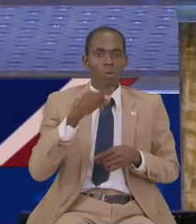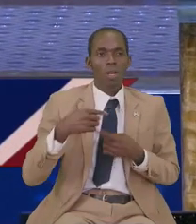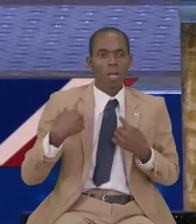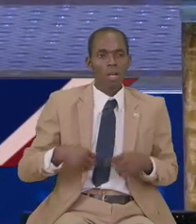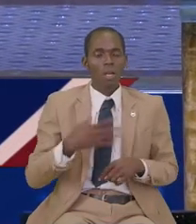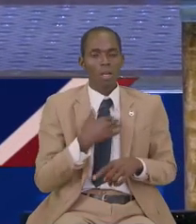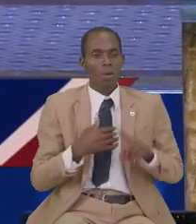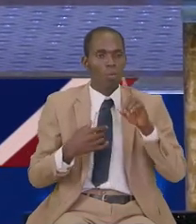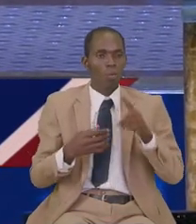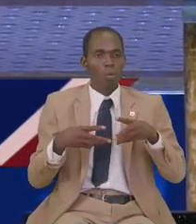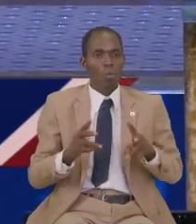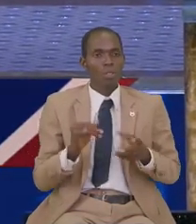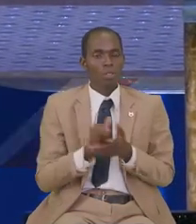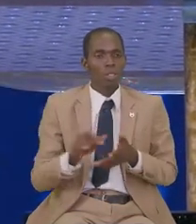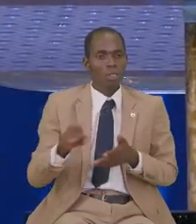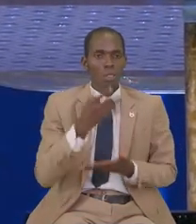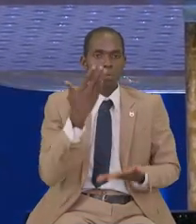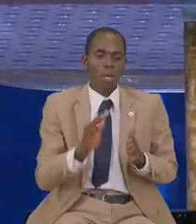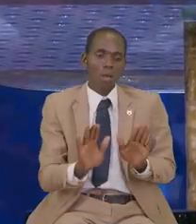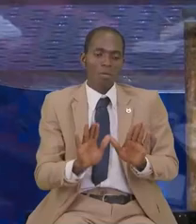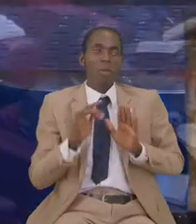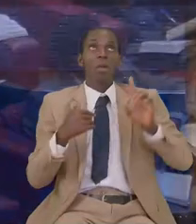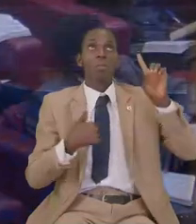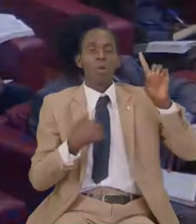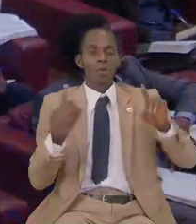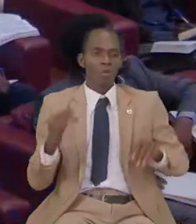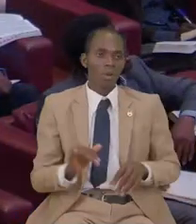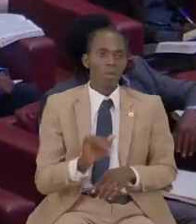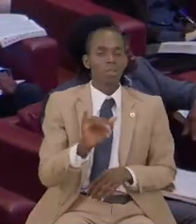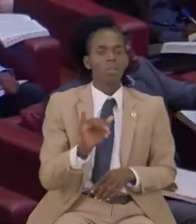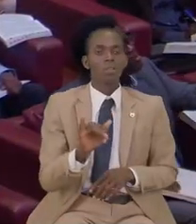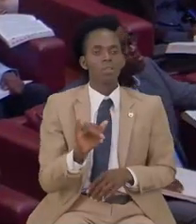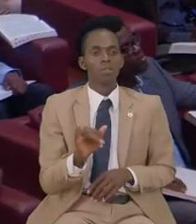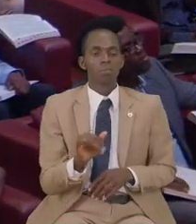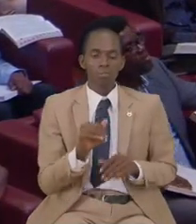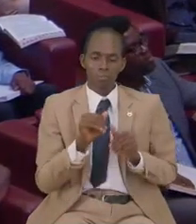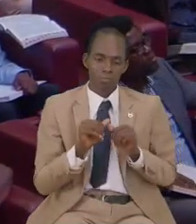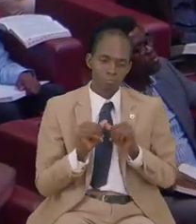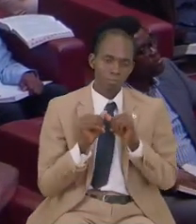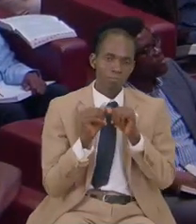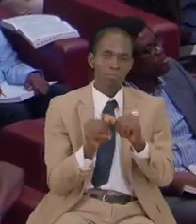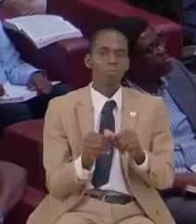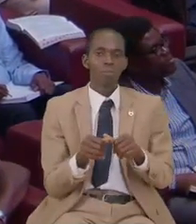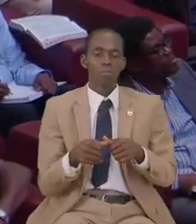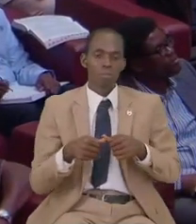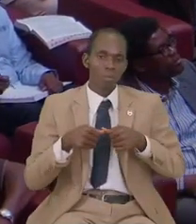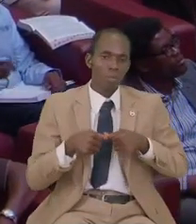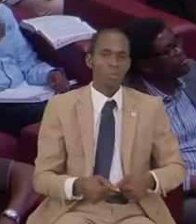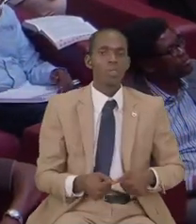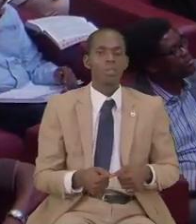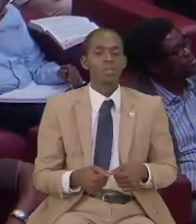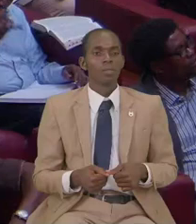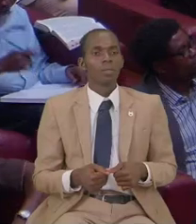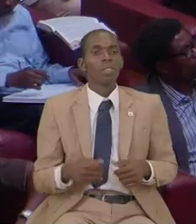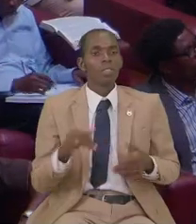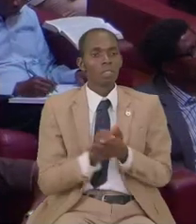that they may fear me forever, persevering, permanent, perpetual, that